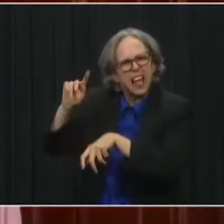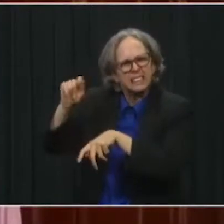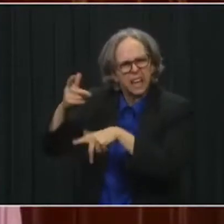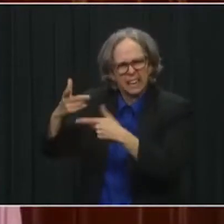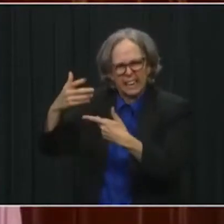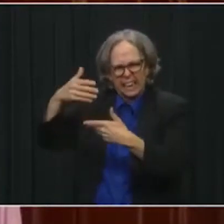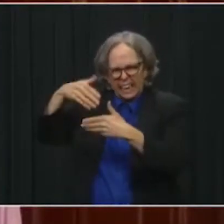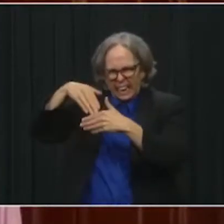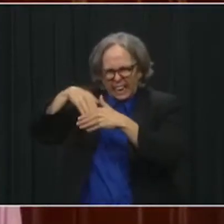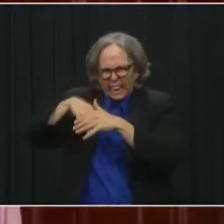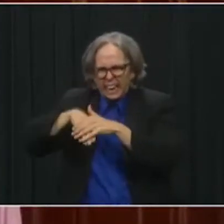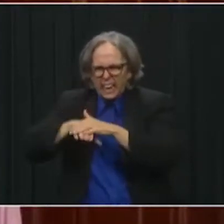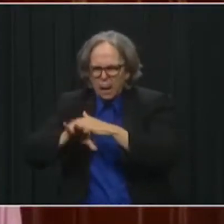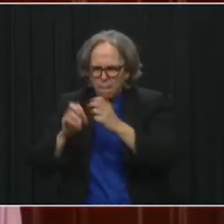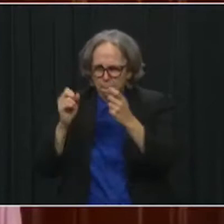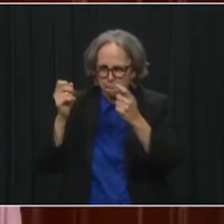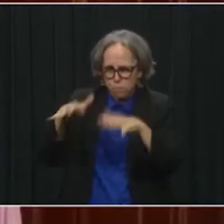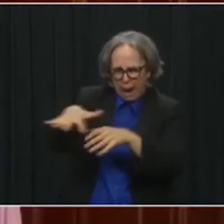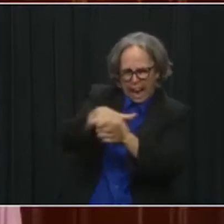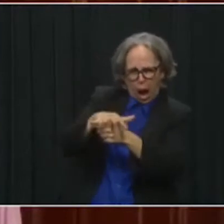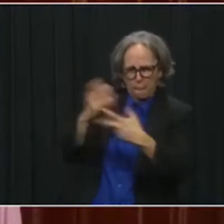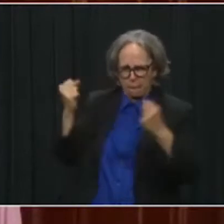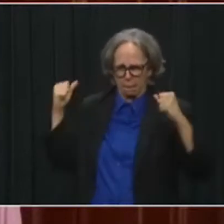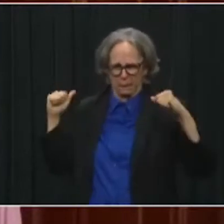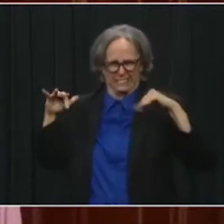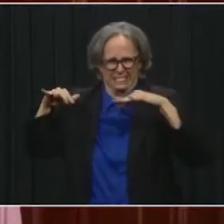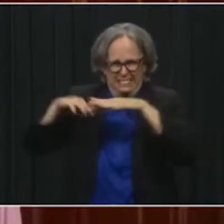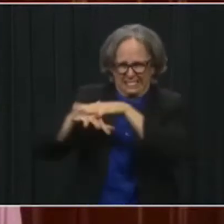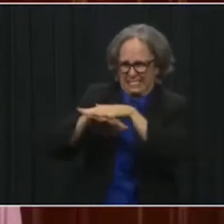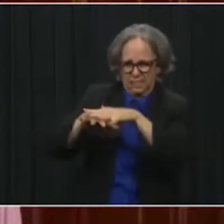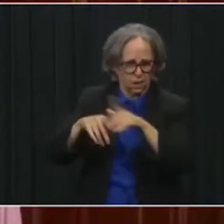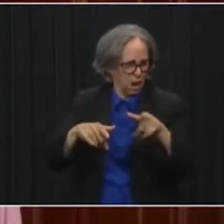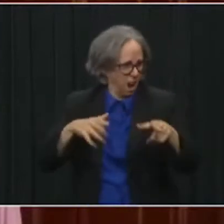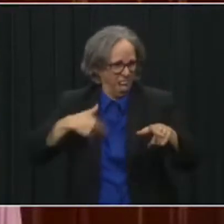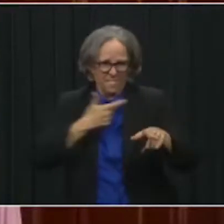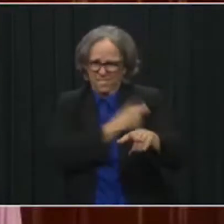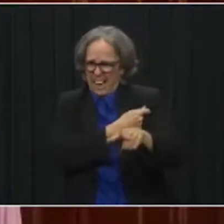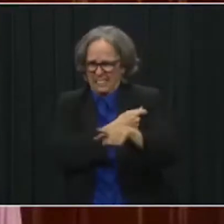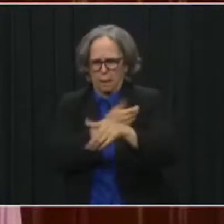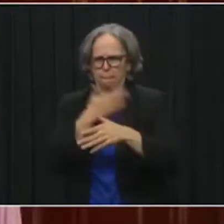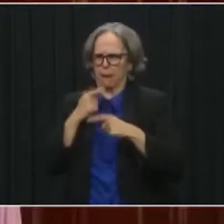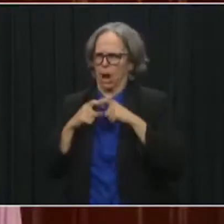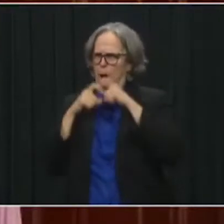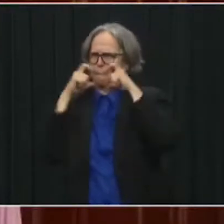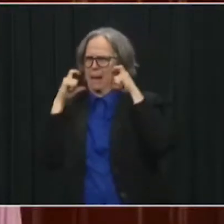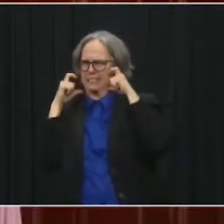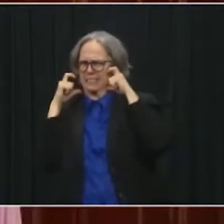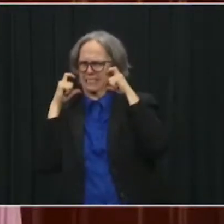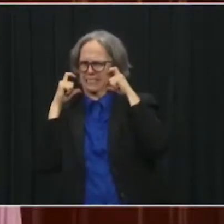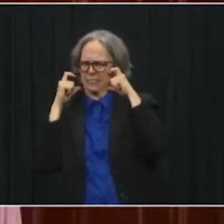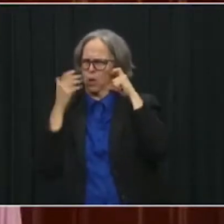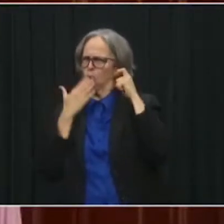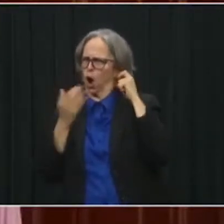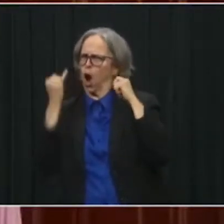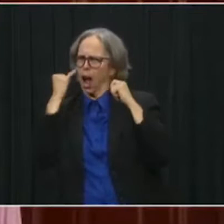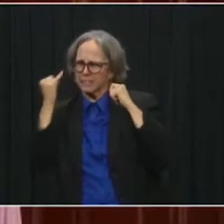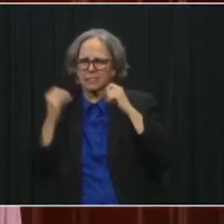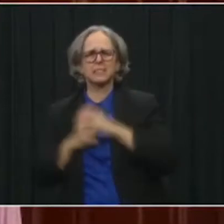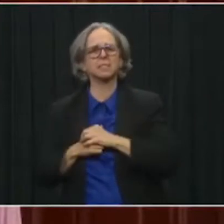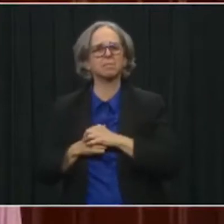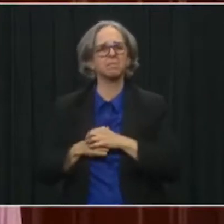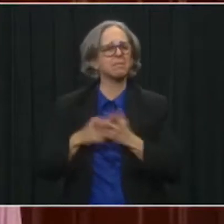people, you might want to put on a mask. In addition, if you're an unvaccinated person and eligible